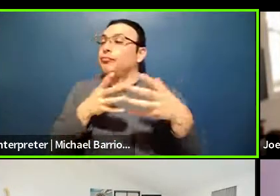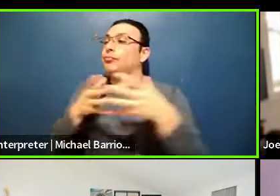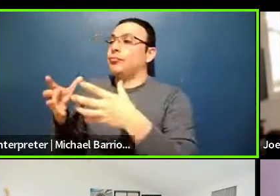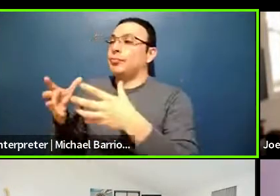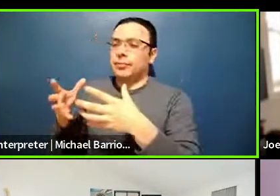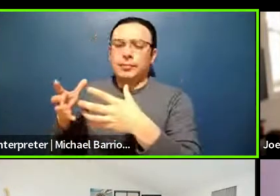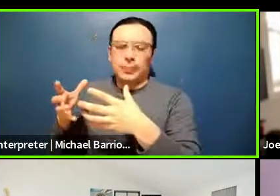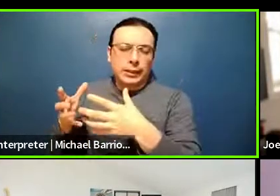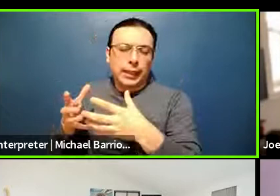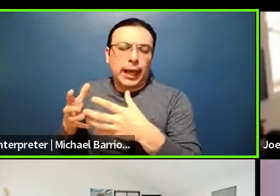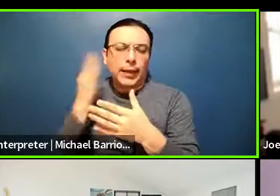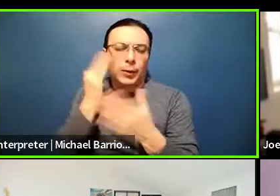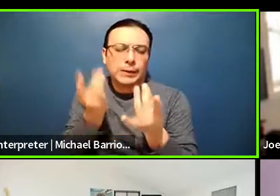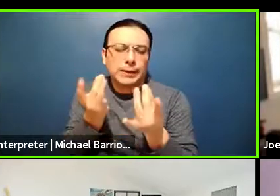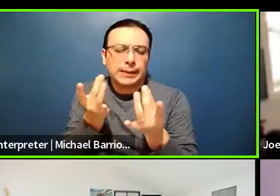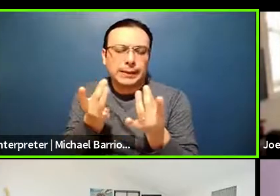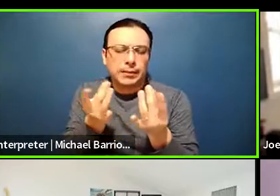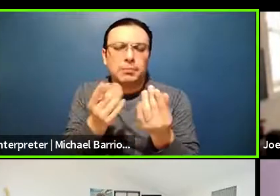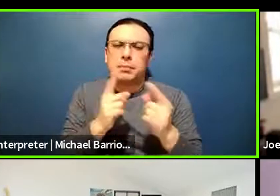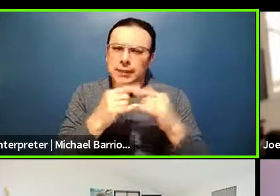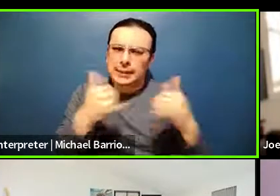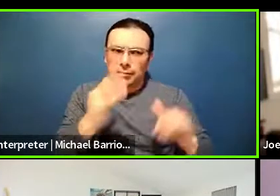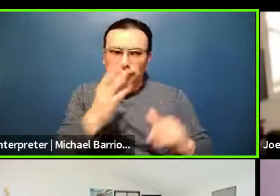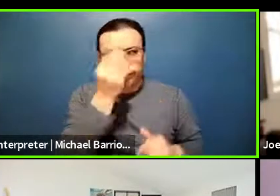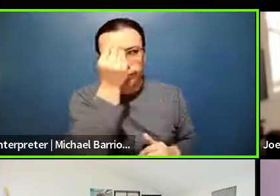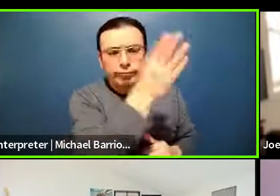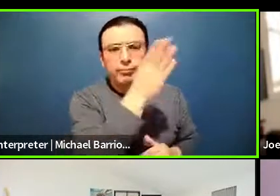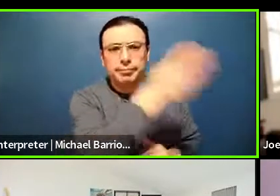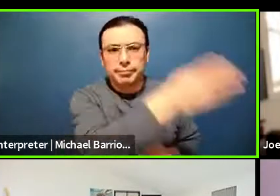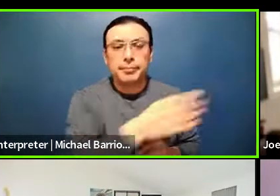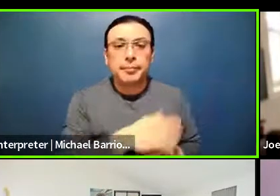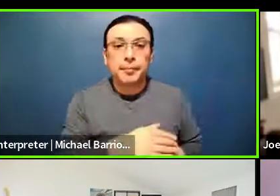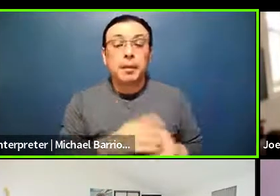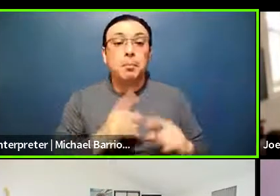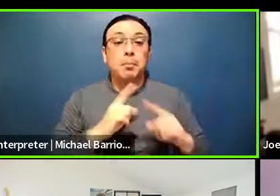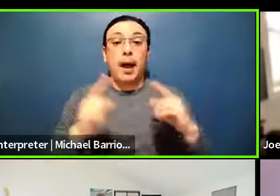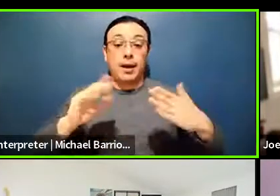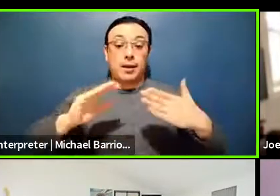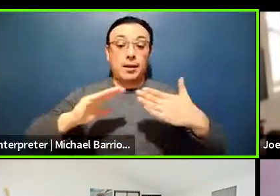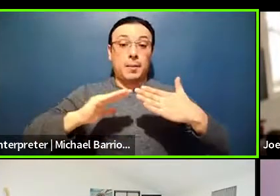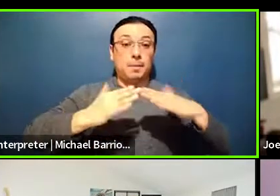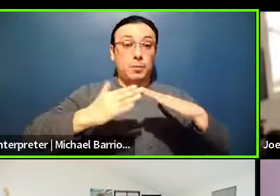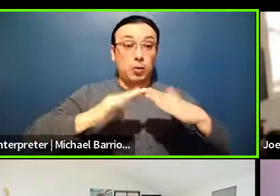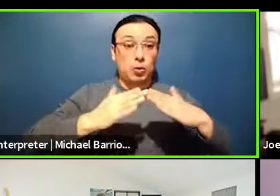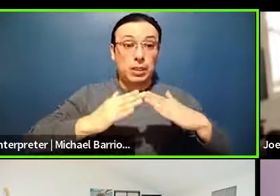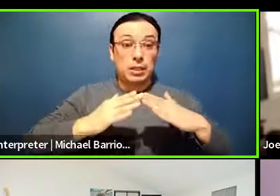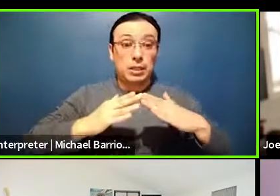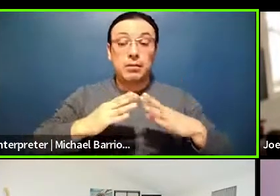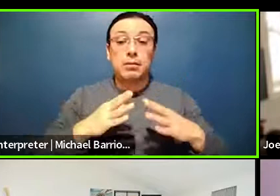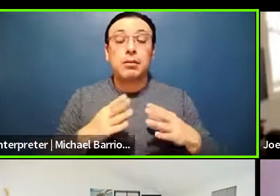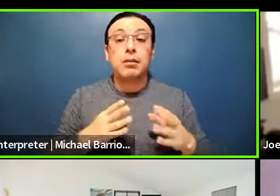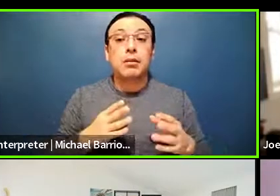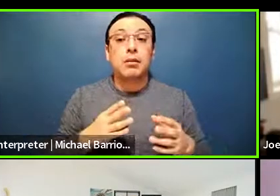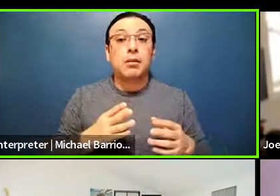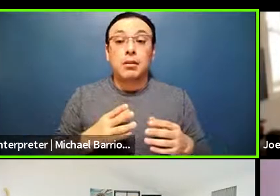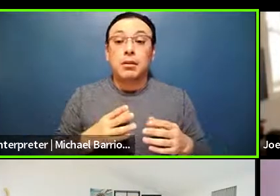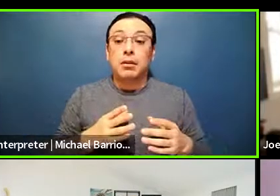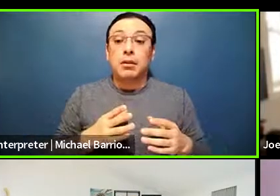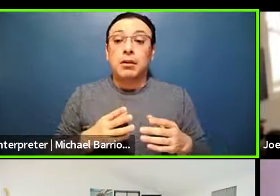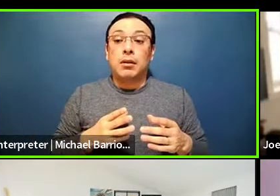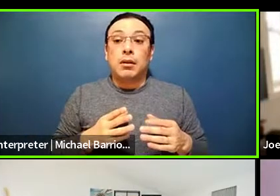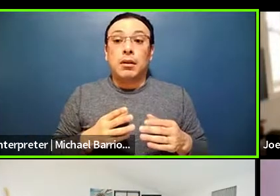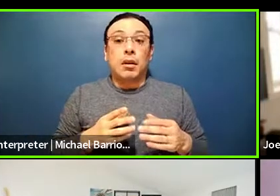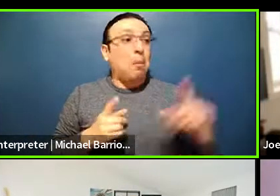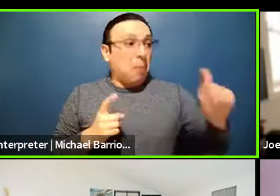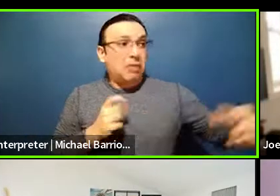for within a singular local community to take different directions in what people want to do or take